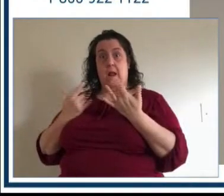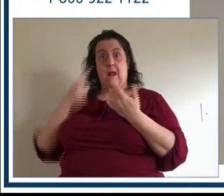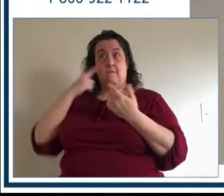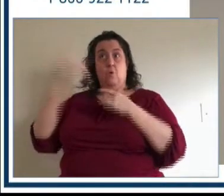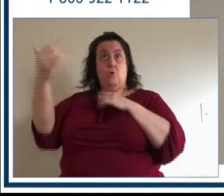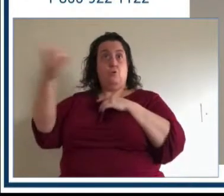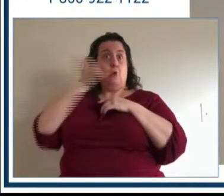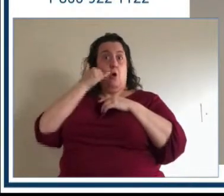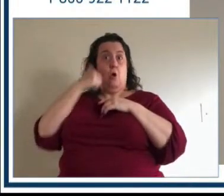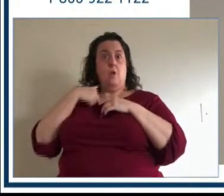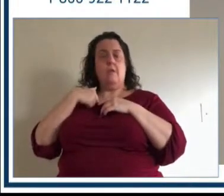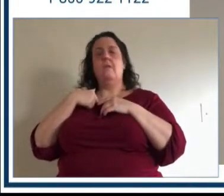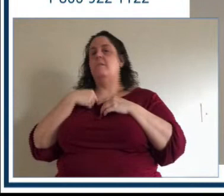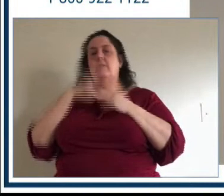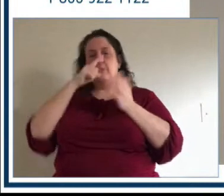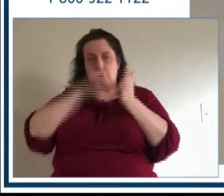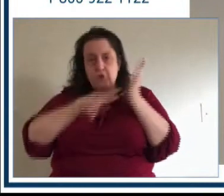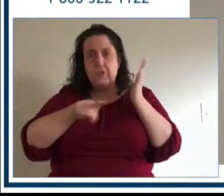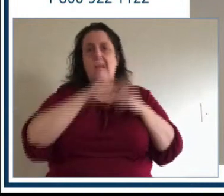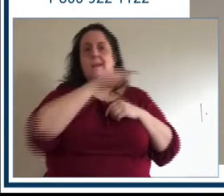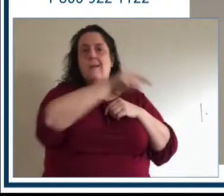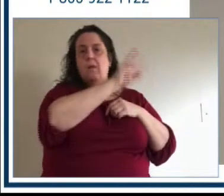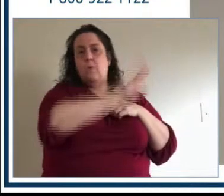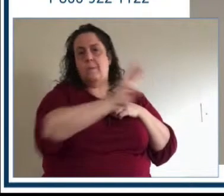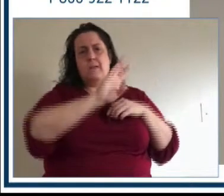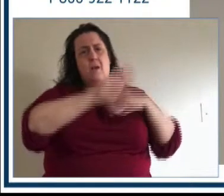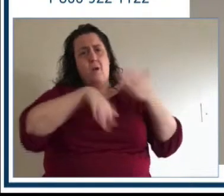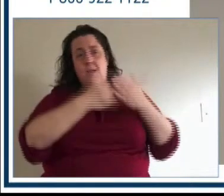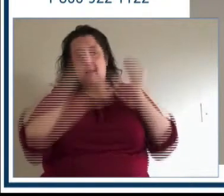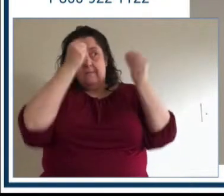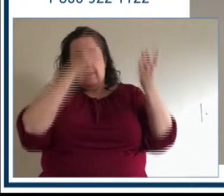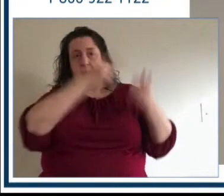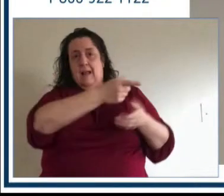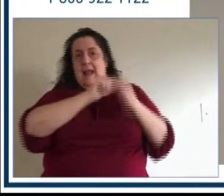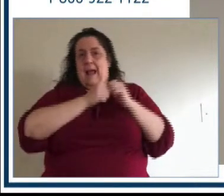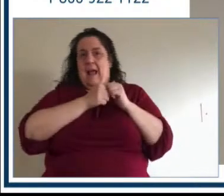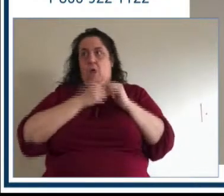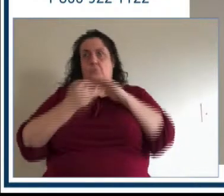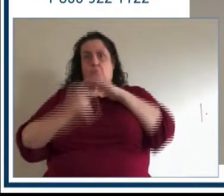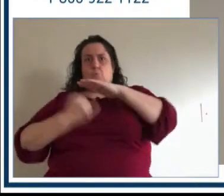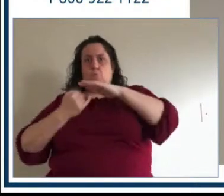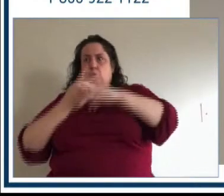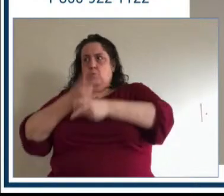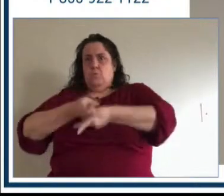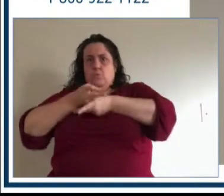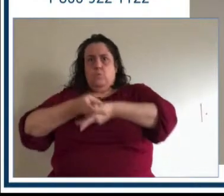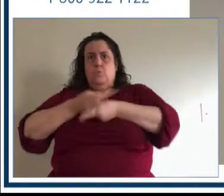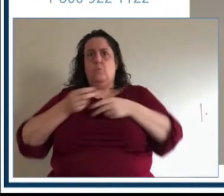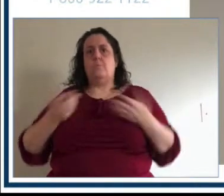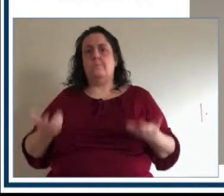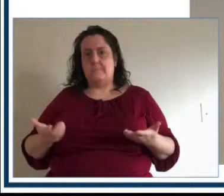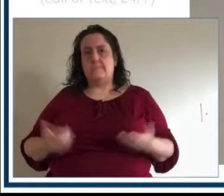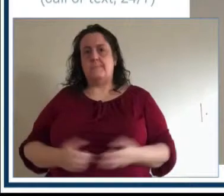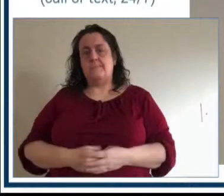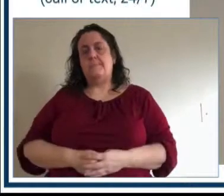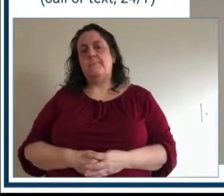COVID website, and all the self-management information is there. But in essence, if you believe you've been in contact